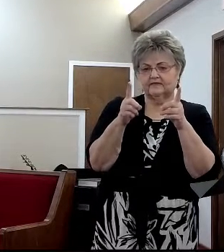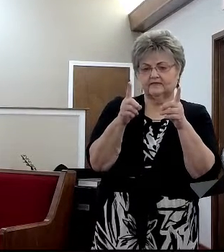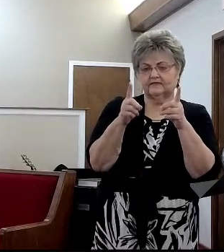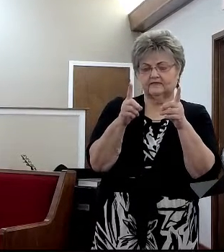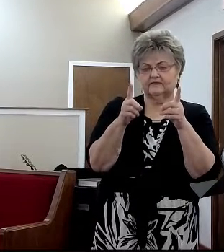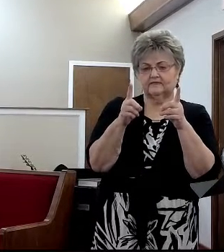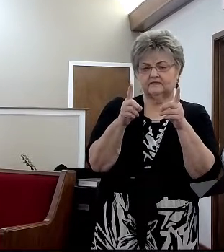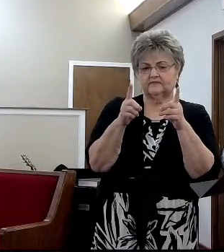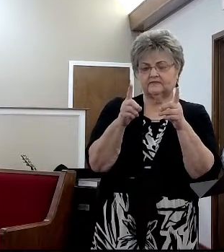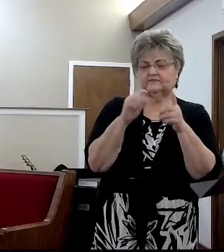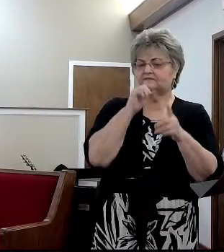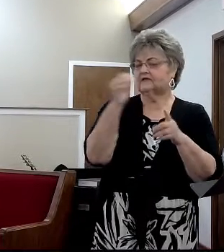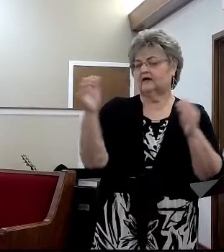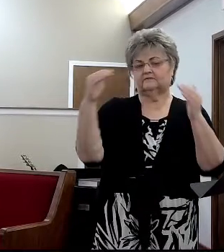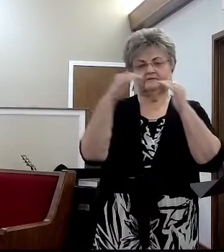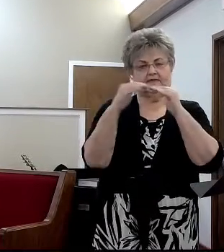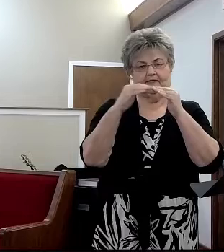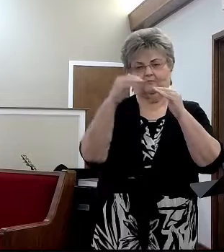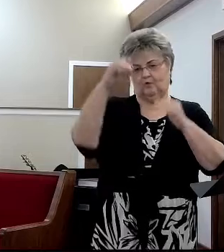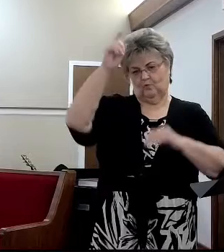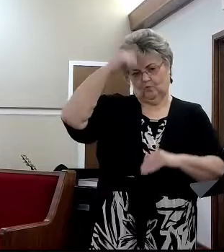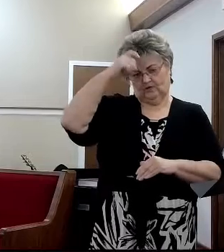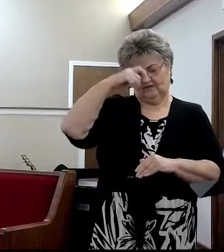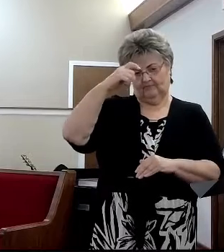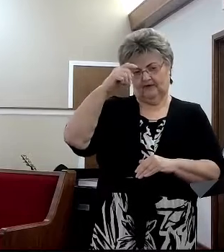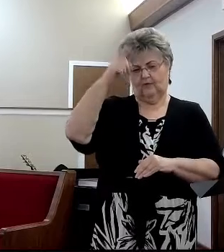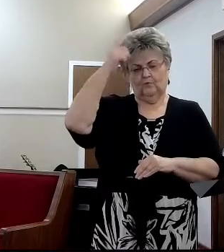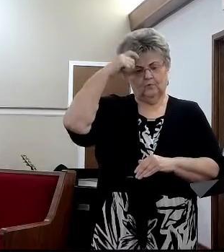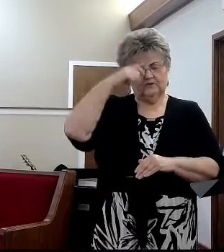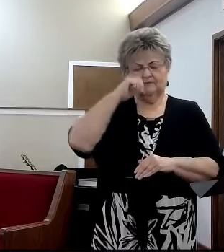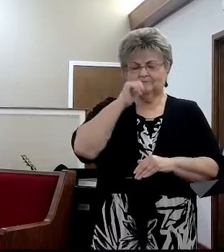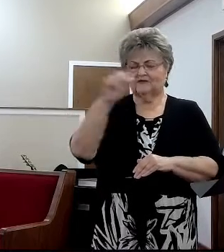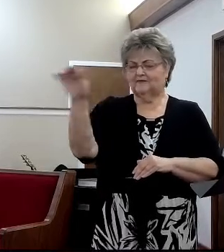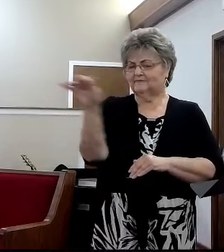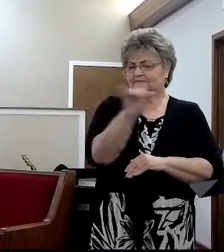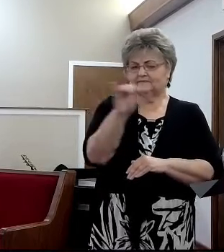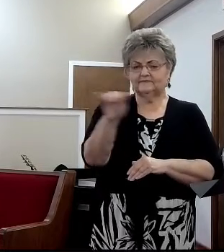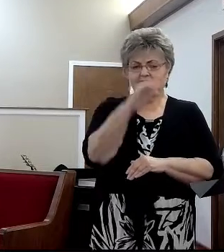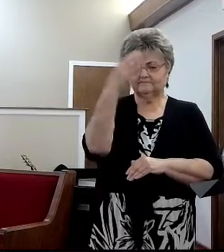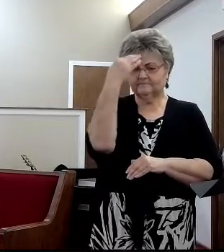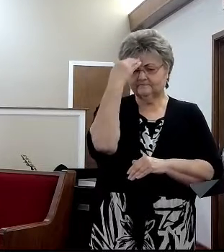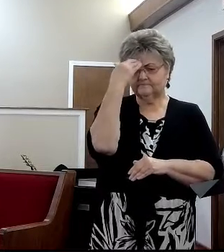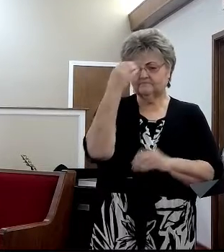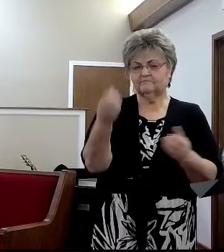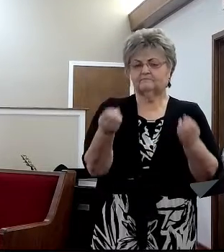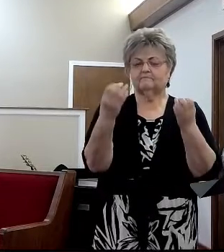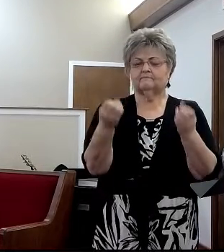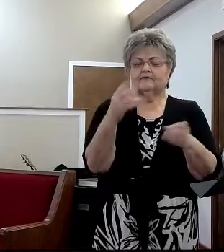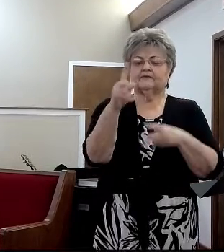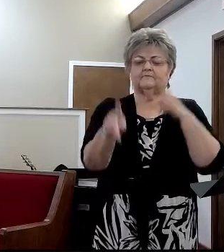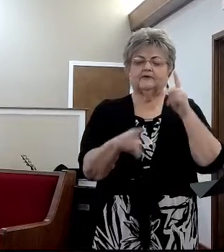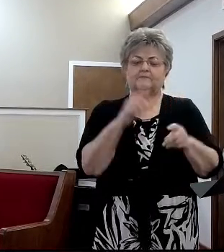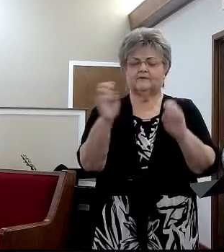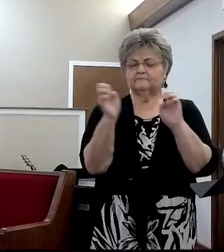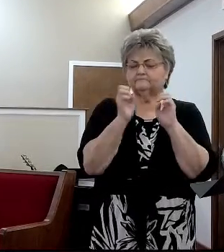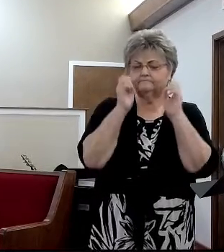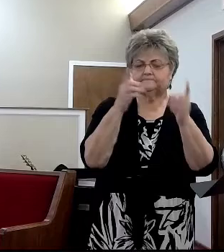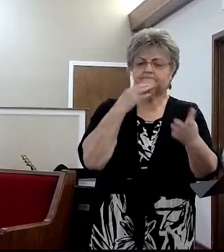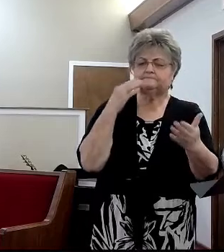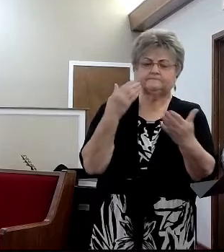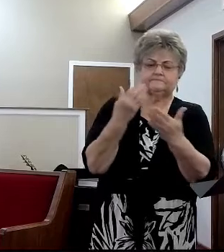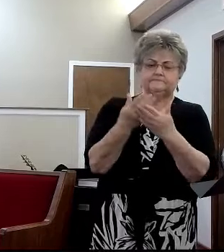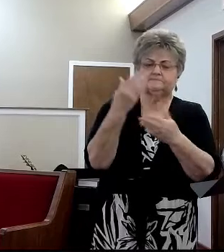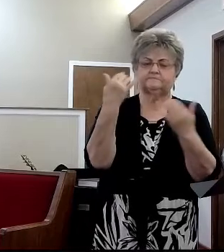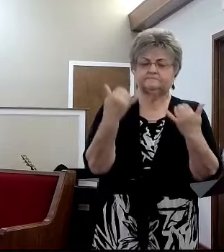So wisdom, it's not the same as knowledge. There's many of those that are very well educated in today's world, even